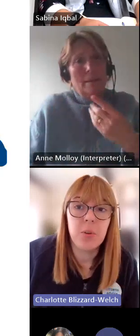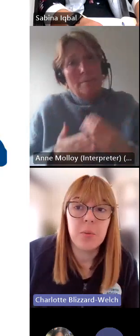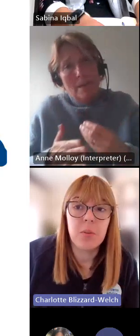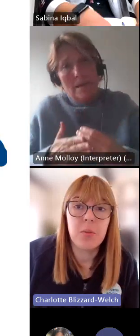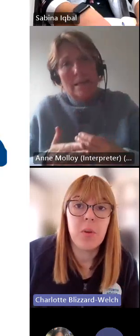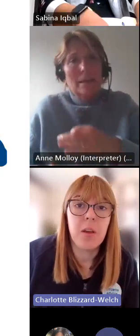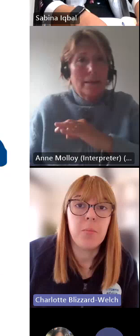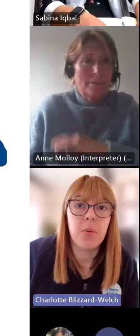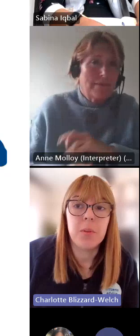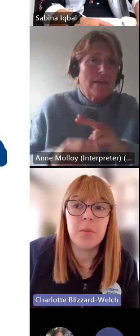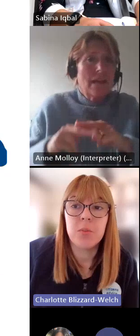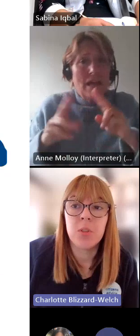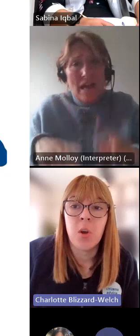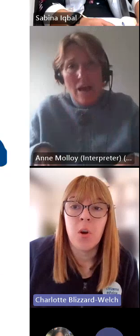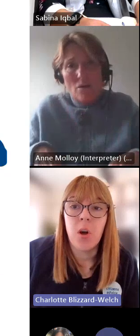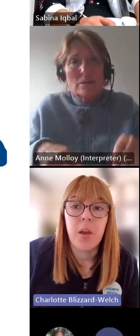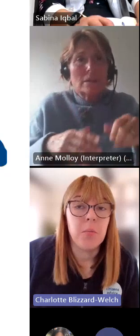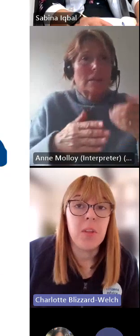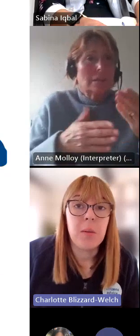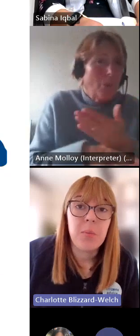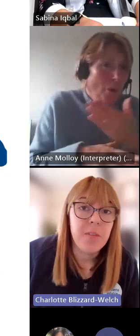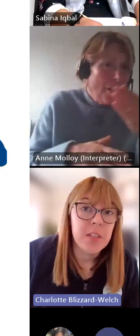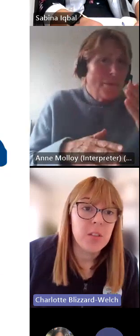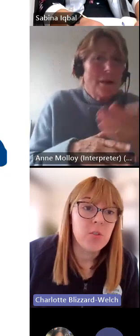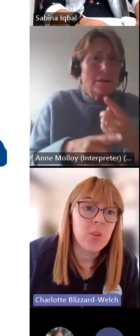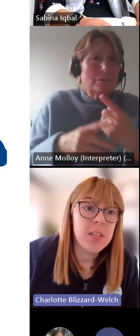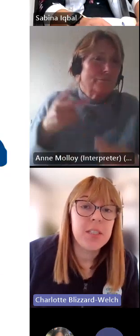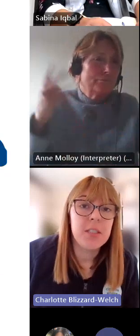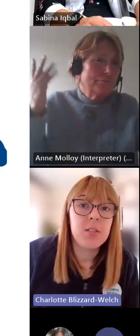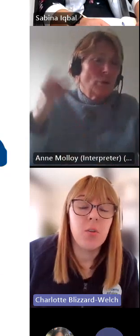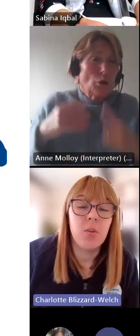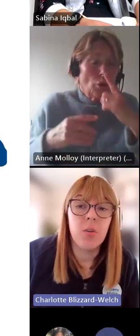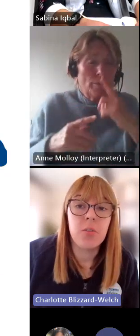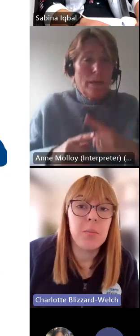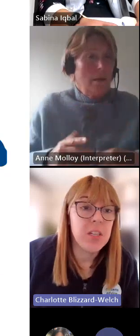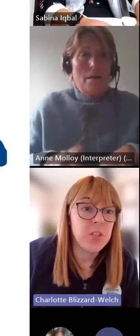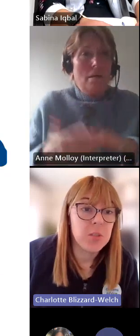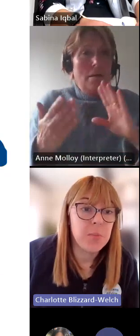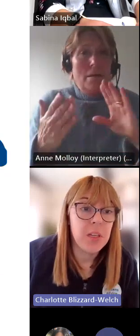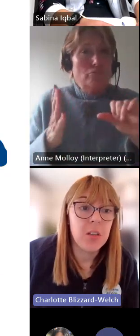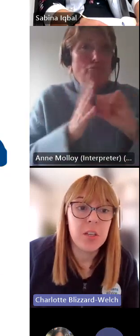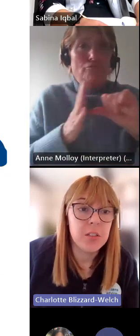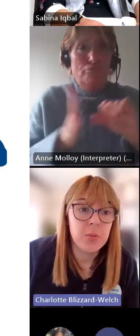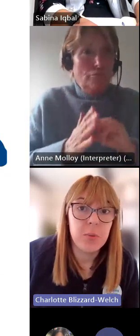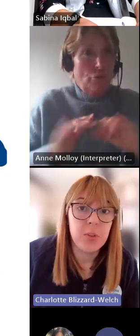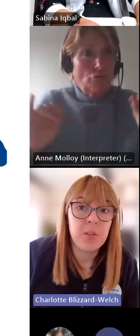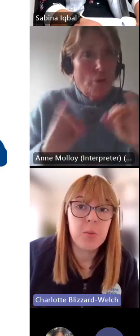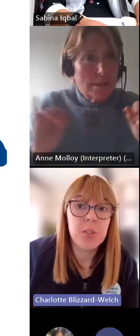housing, employment problems. They may be facing a crisis, or they may just be looking to explore their